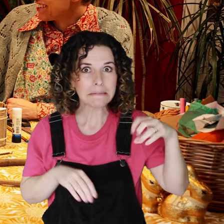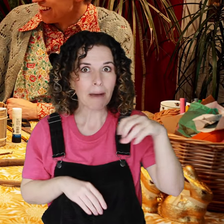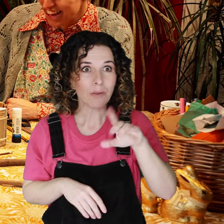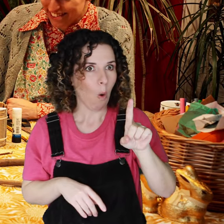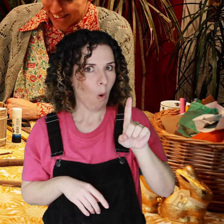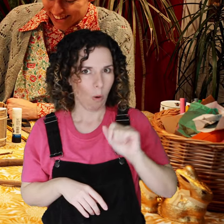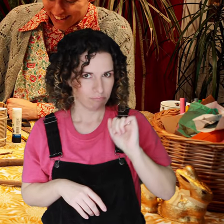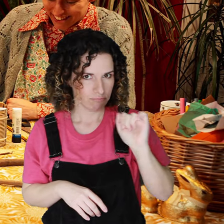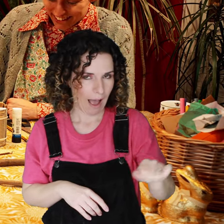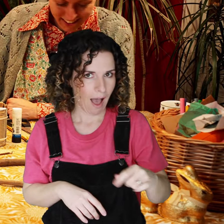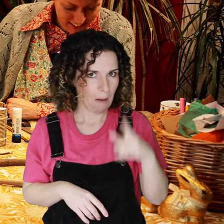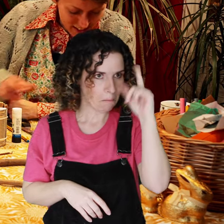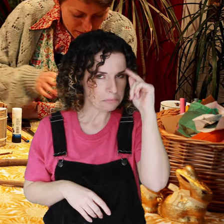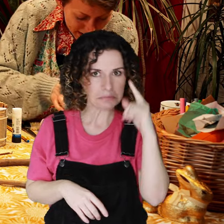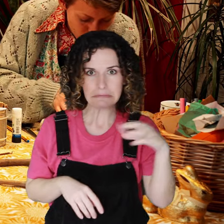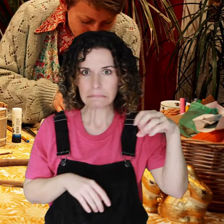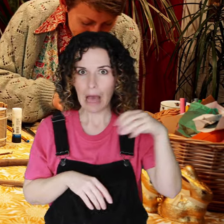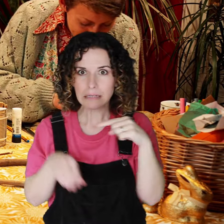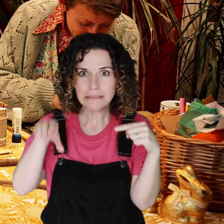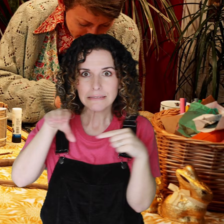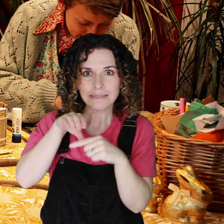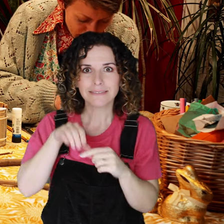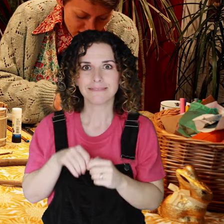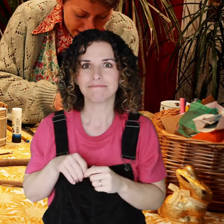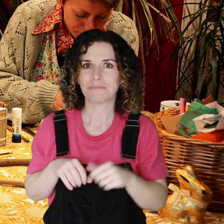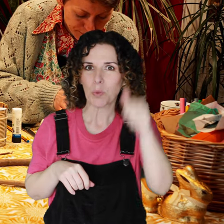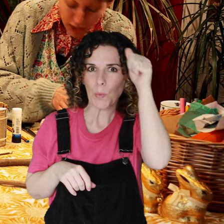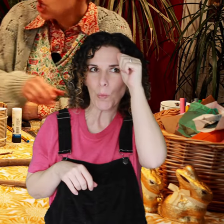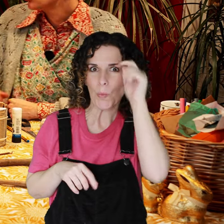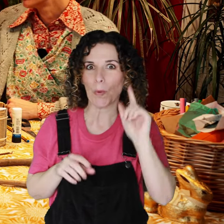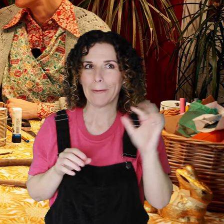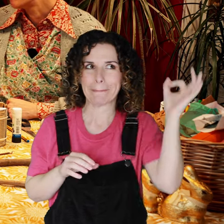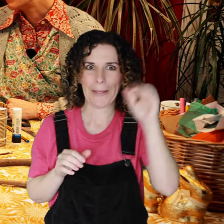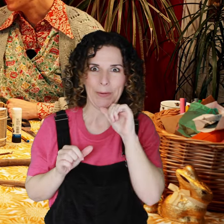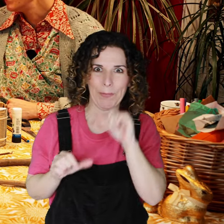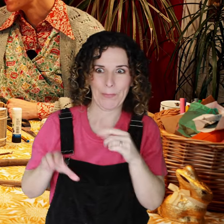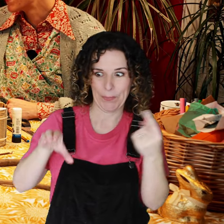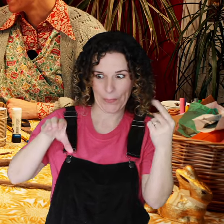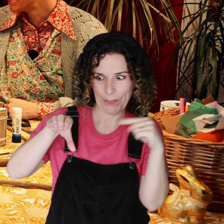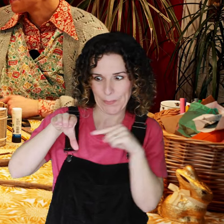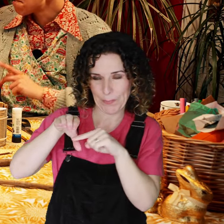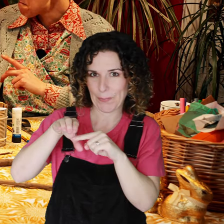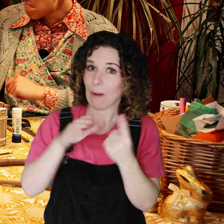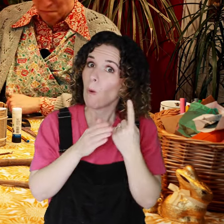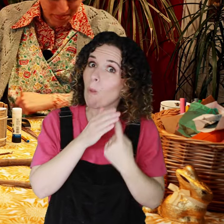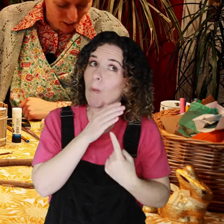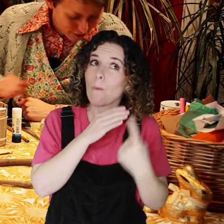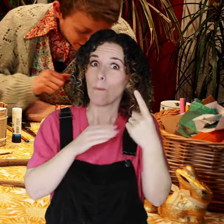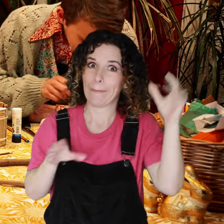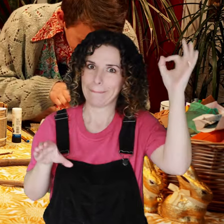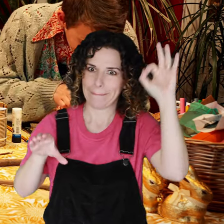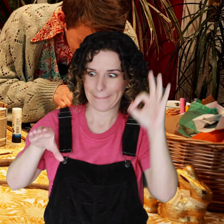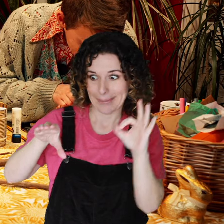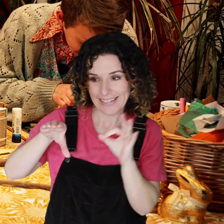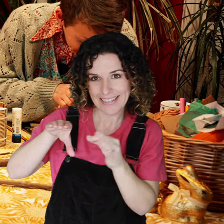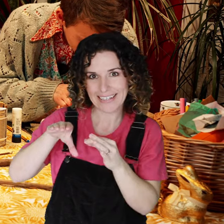a spider. You might have lots of different things in there. You might. I know bees like this, especially solitary bees. Lovely. They love